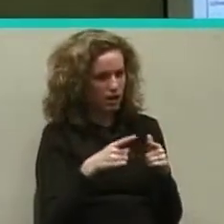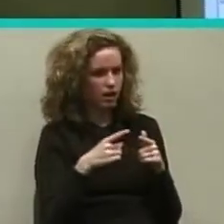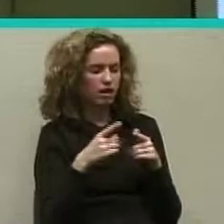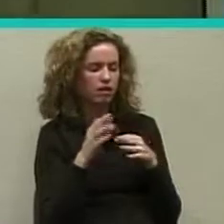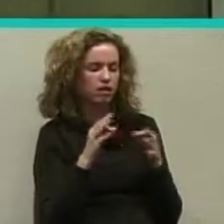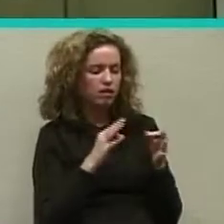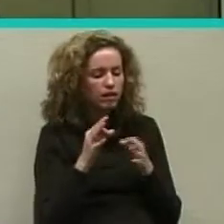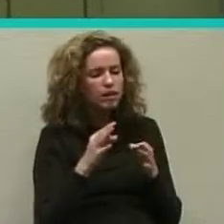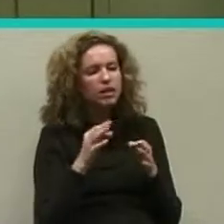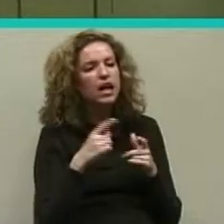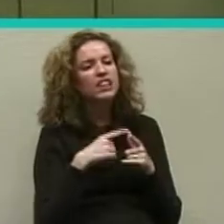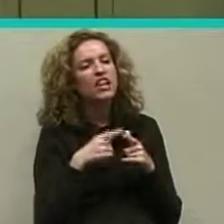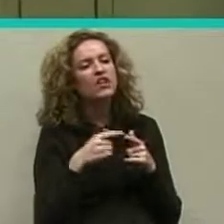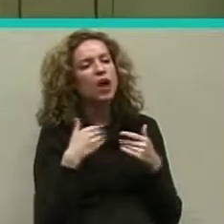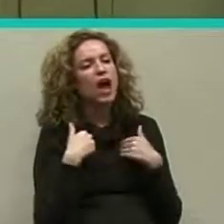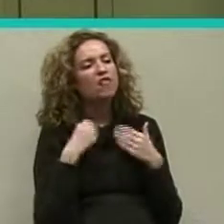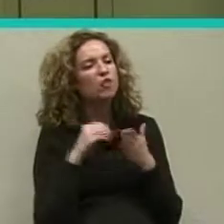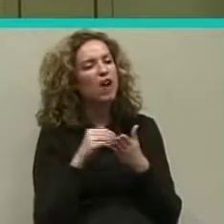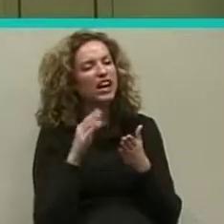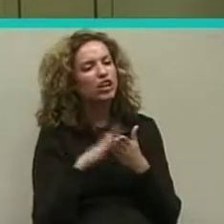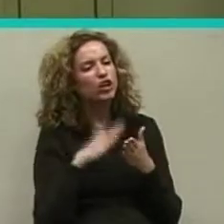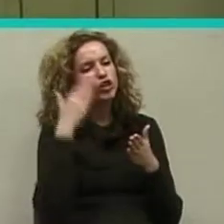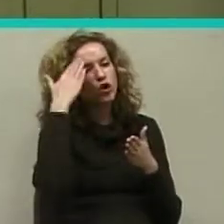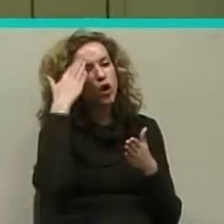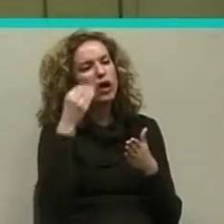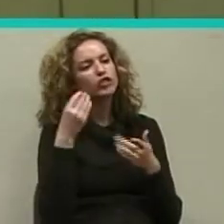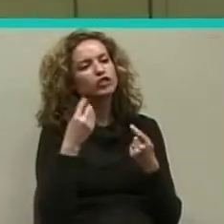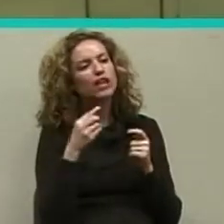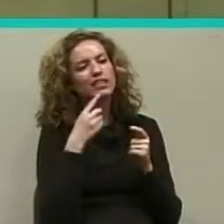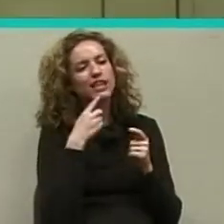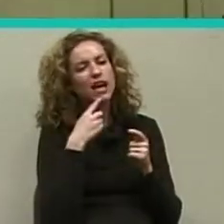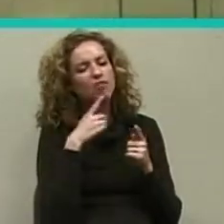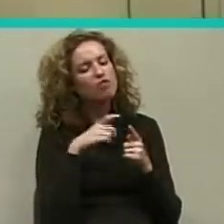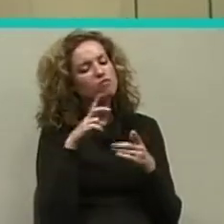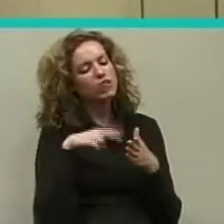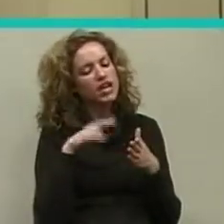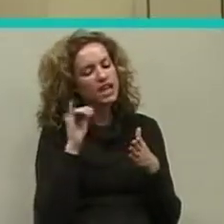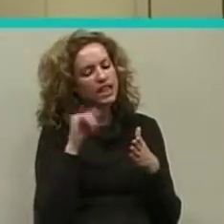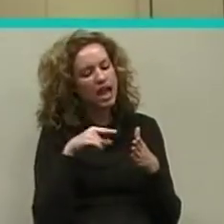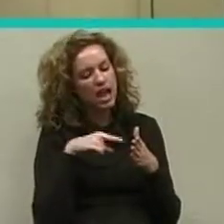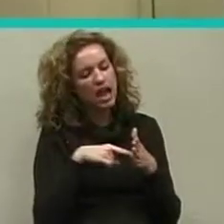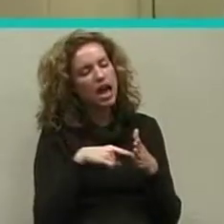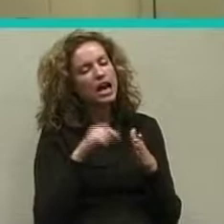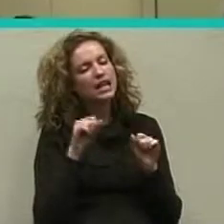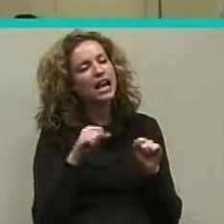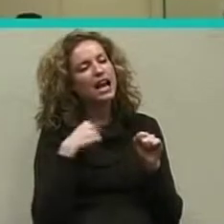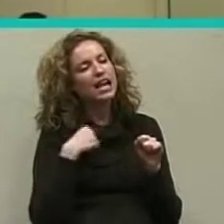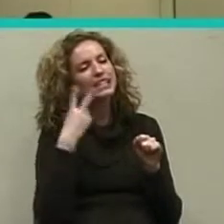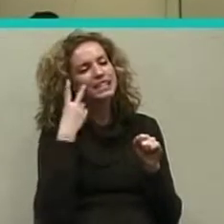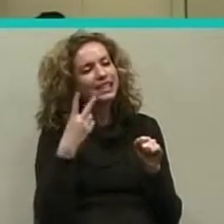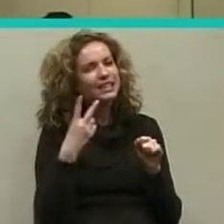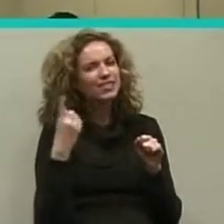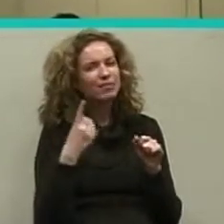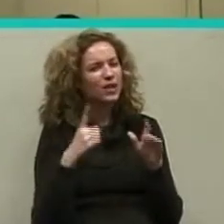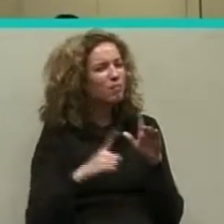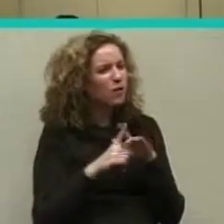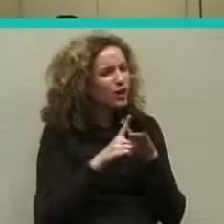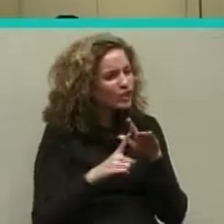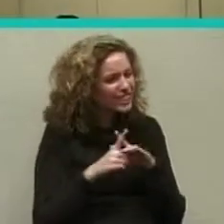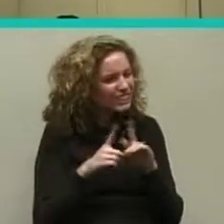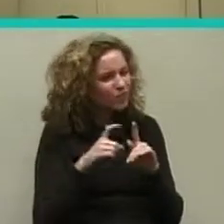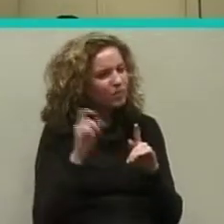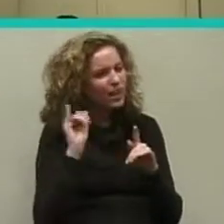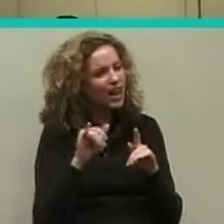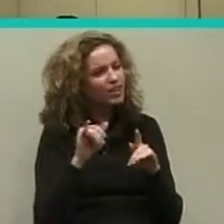sense. What you have is kind of a running record. And you try to say, okay, from reading that, do I see anything emerging from that that might help me understand the